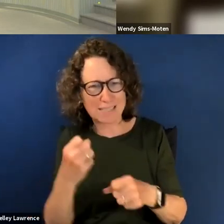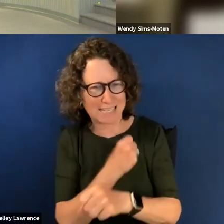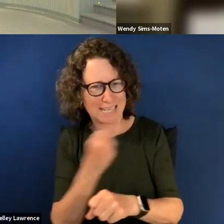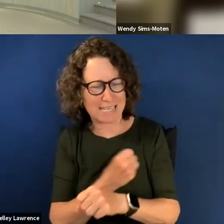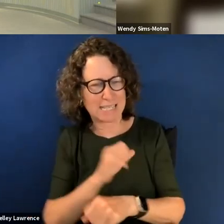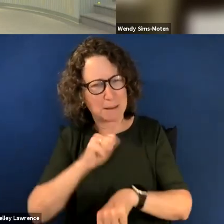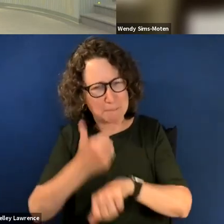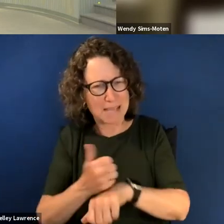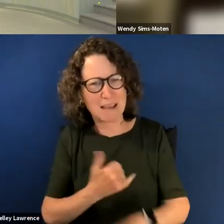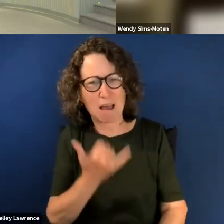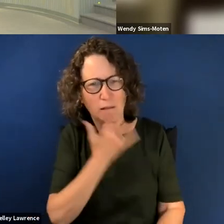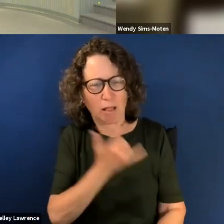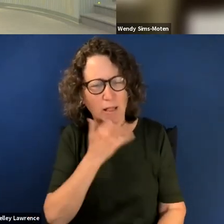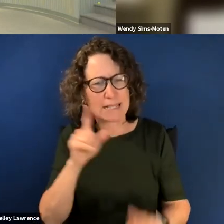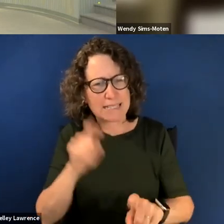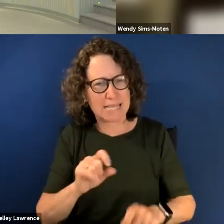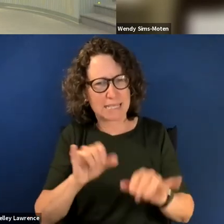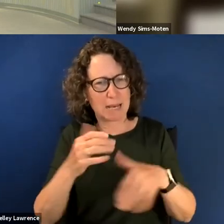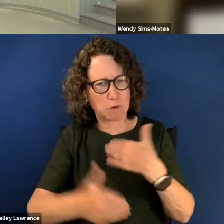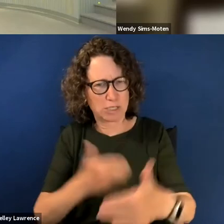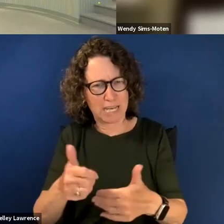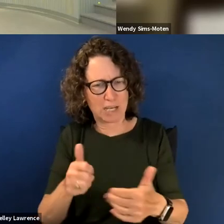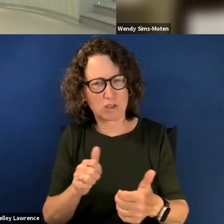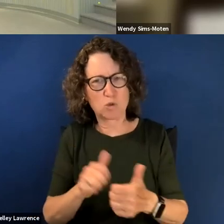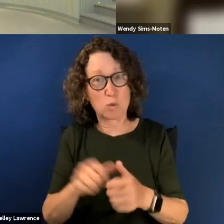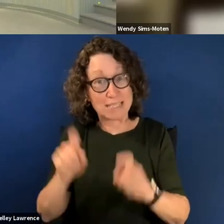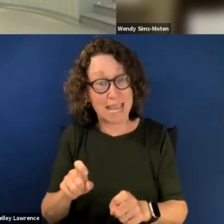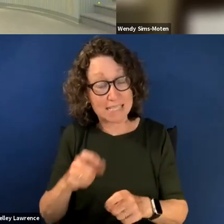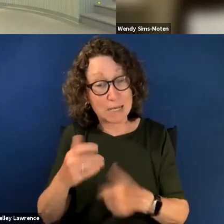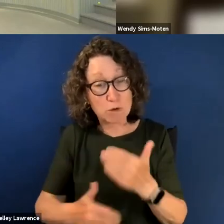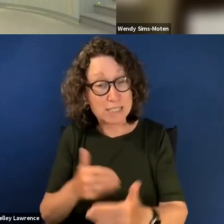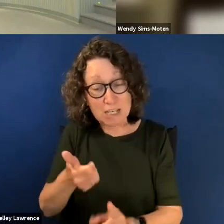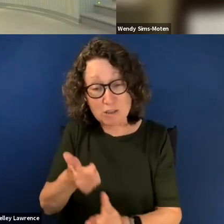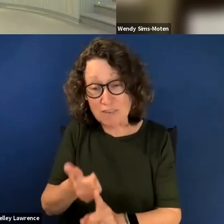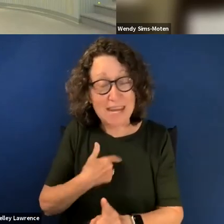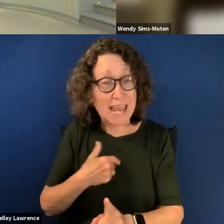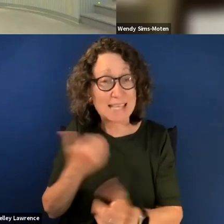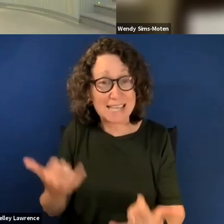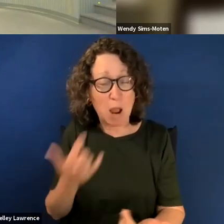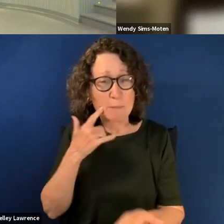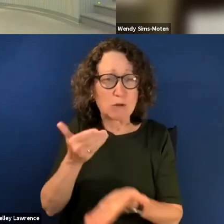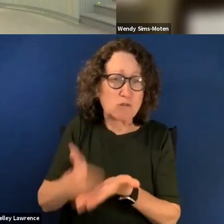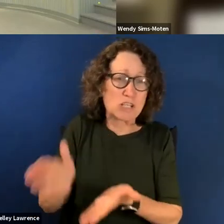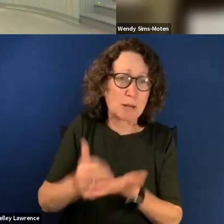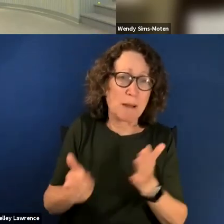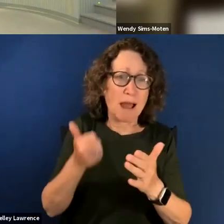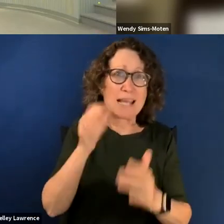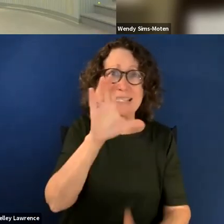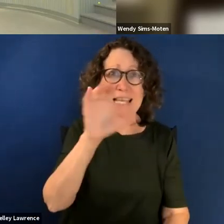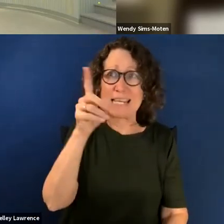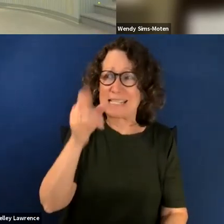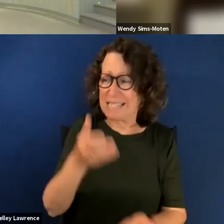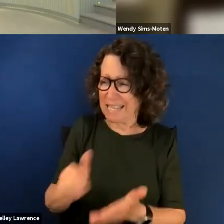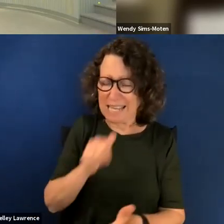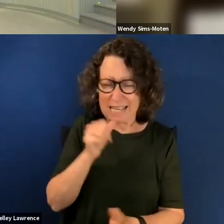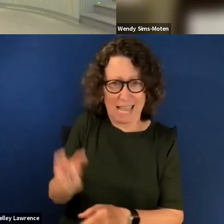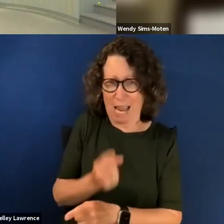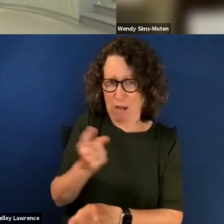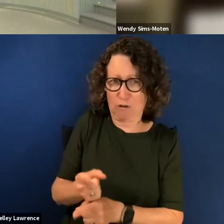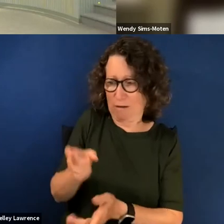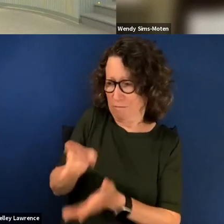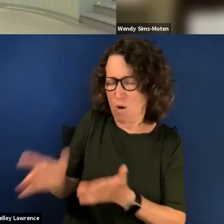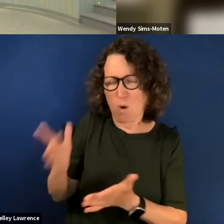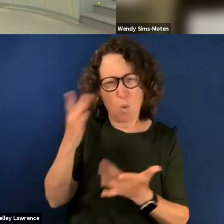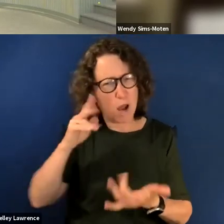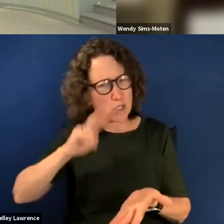erroneous testing procedures? Would a testing procedure that has now been rejected by the CDC is an inaccurate? What is